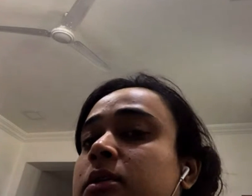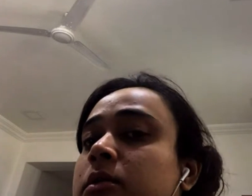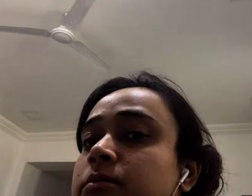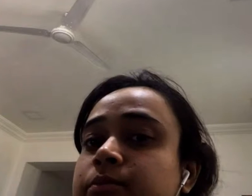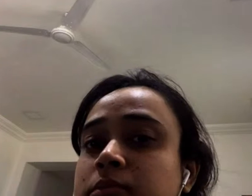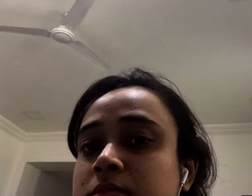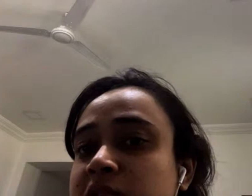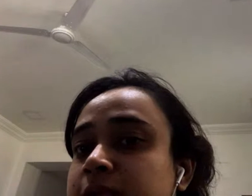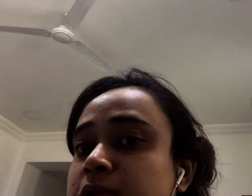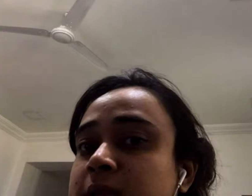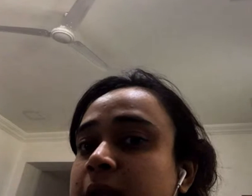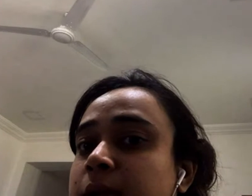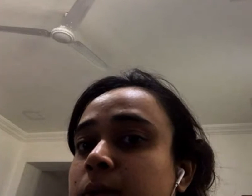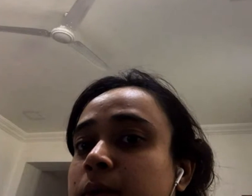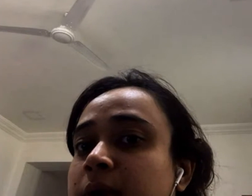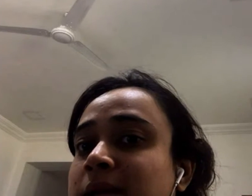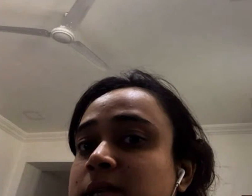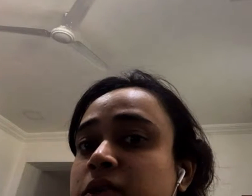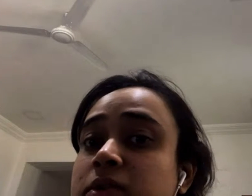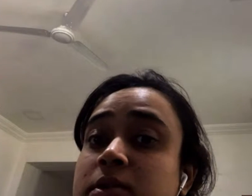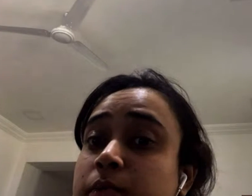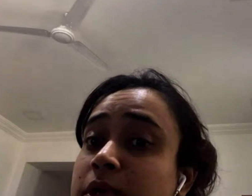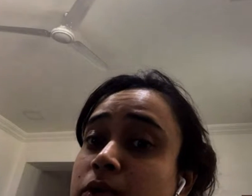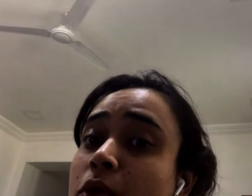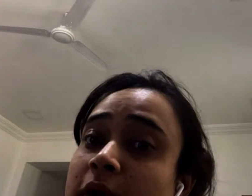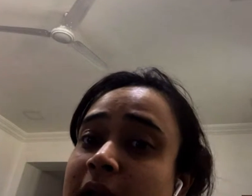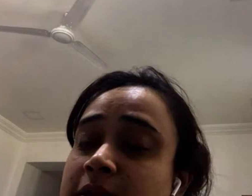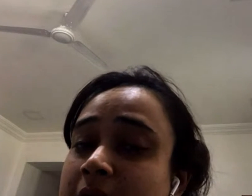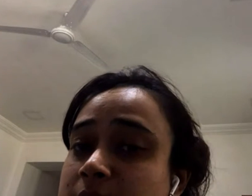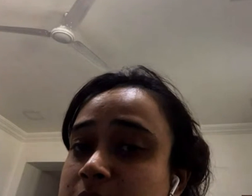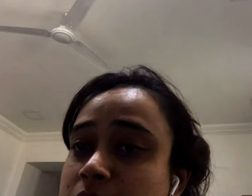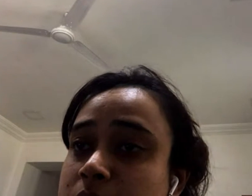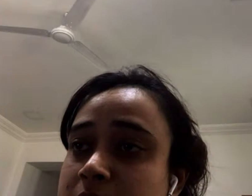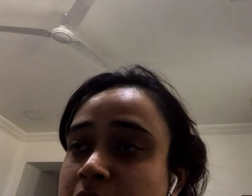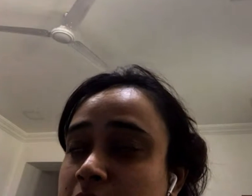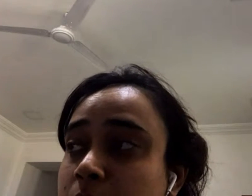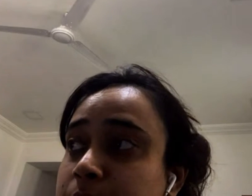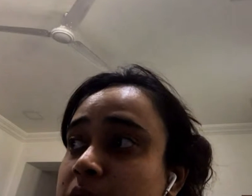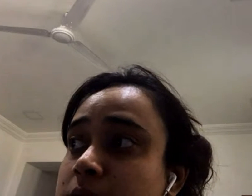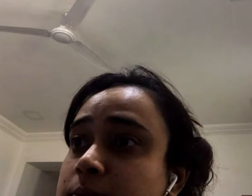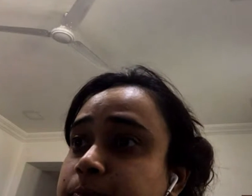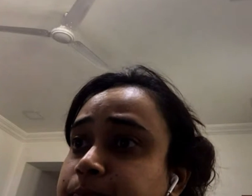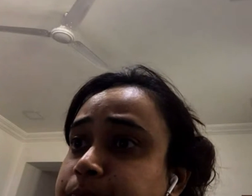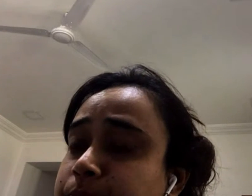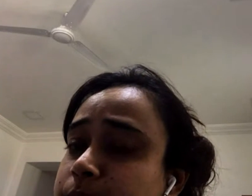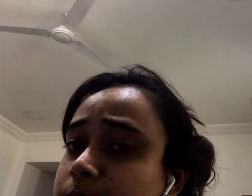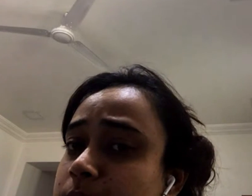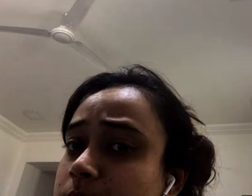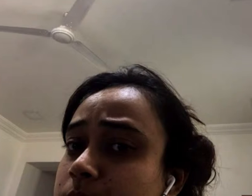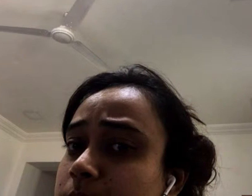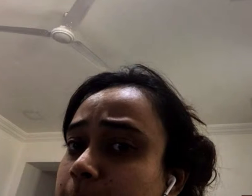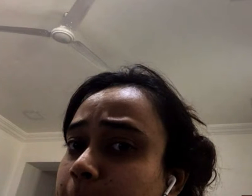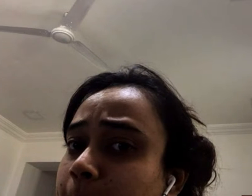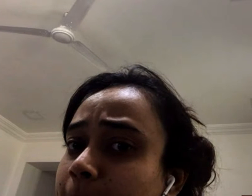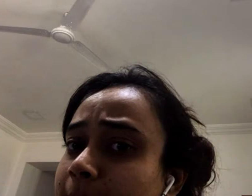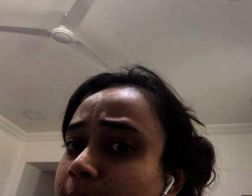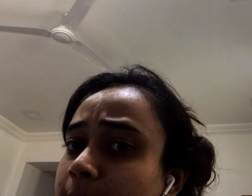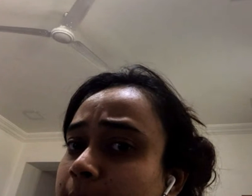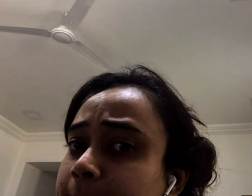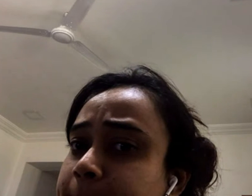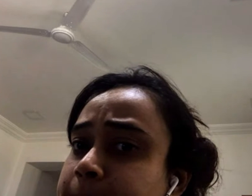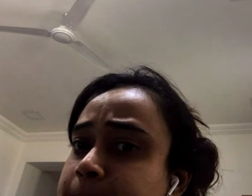government and the civil society organizations, we do not have access to such equipments.